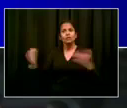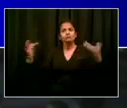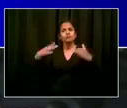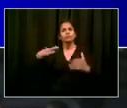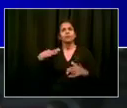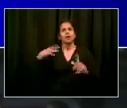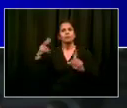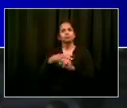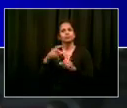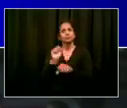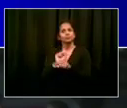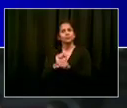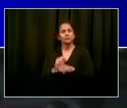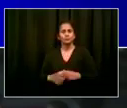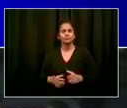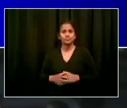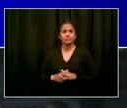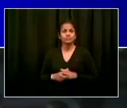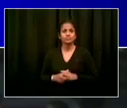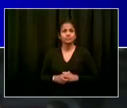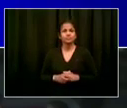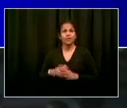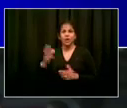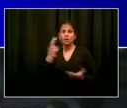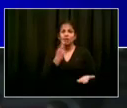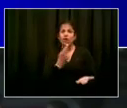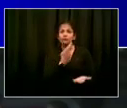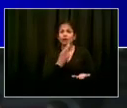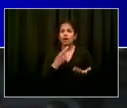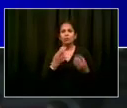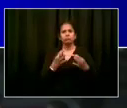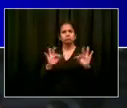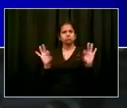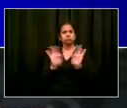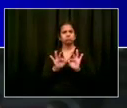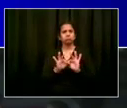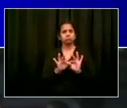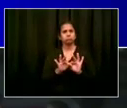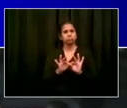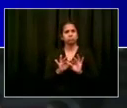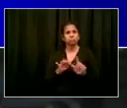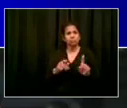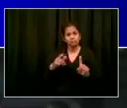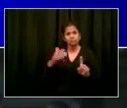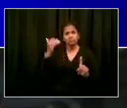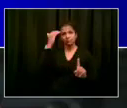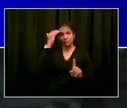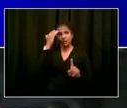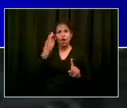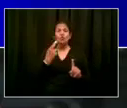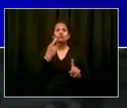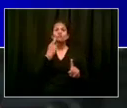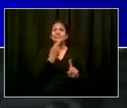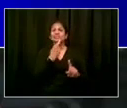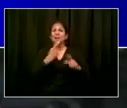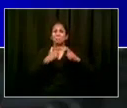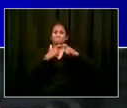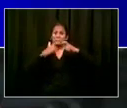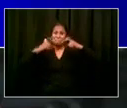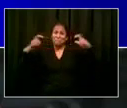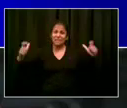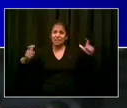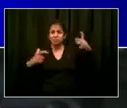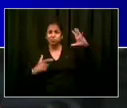industry is a huge part of this city. It's part of our culture, it's part of our identity, it's part of what we love.